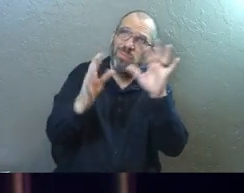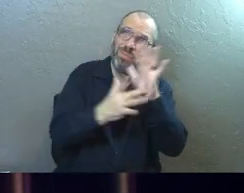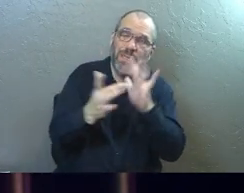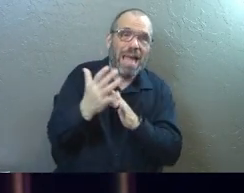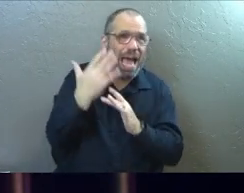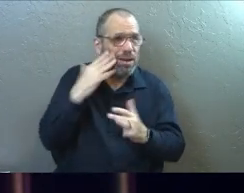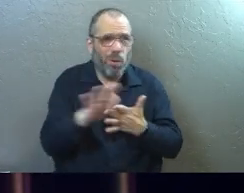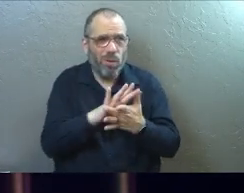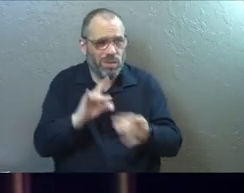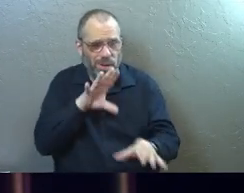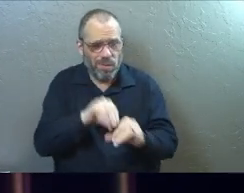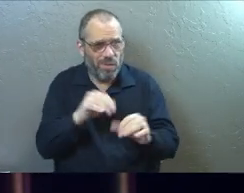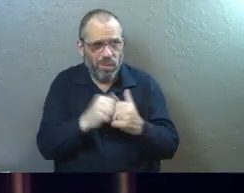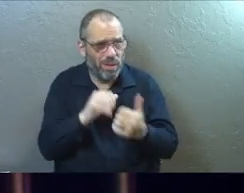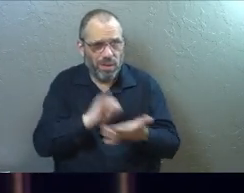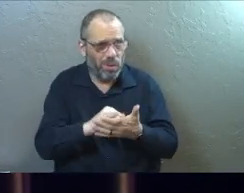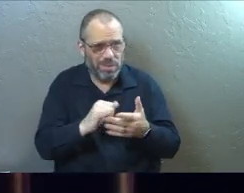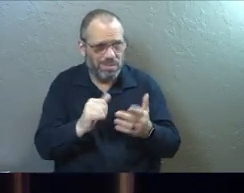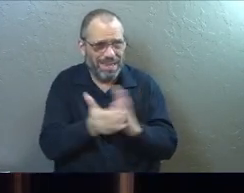I didn't know the Holy Spirit was involved.